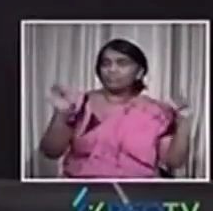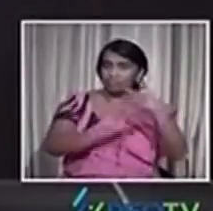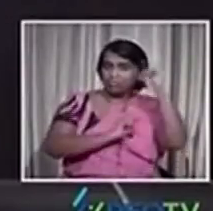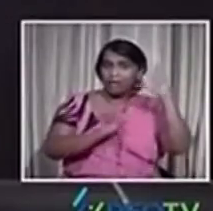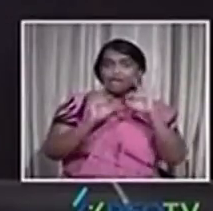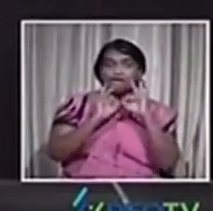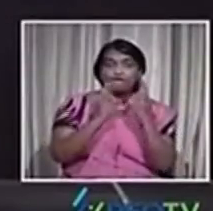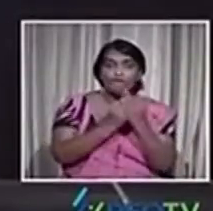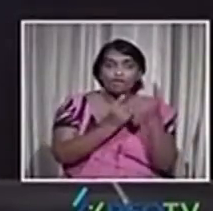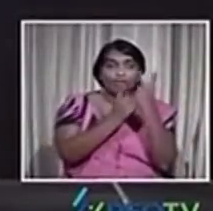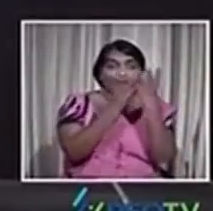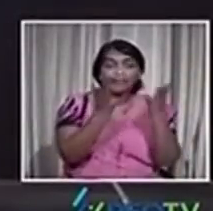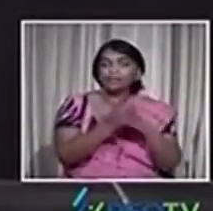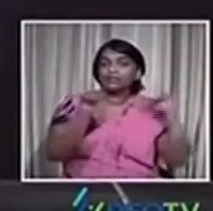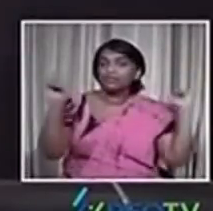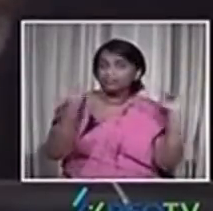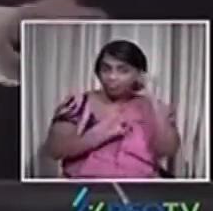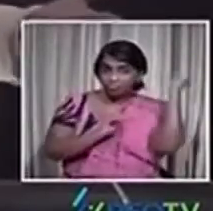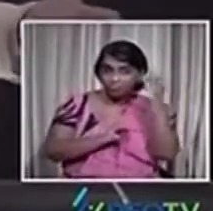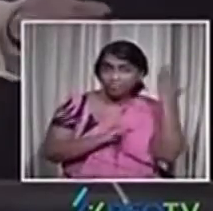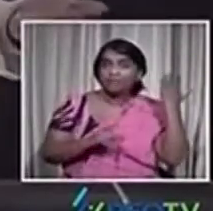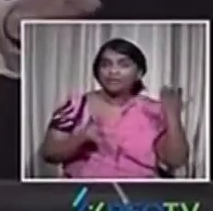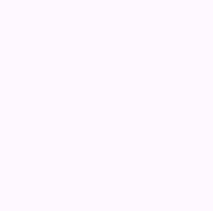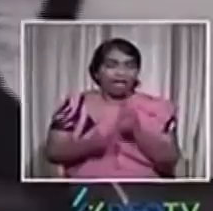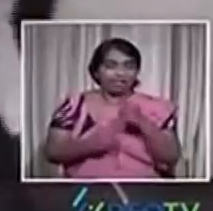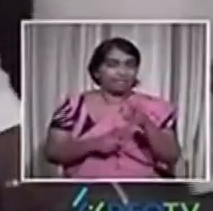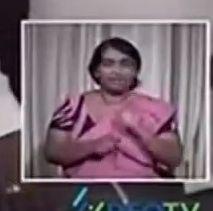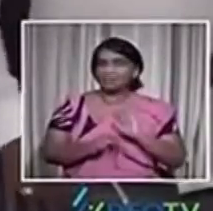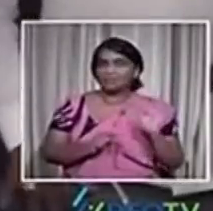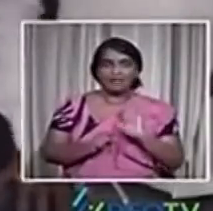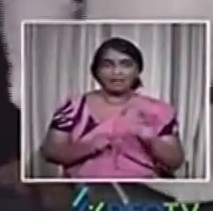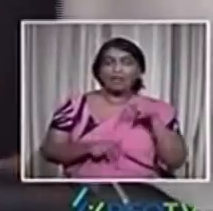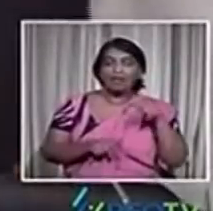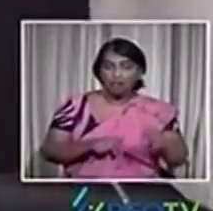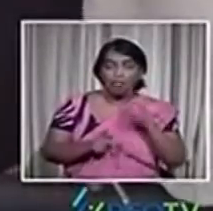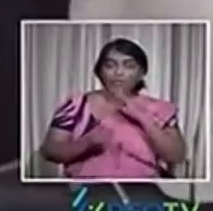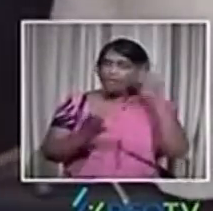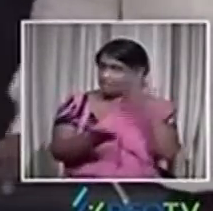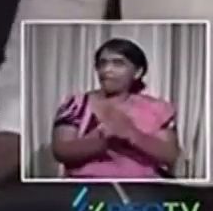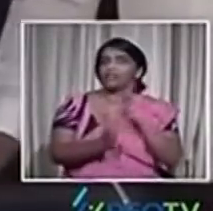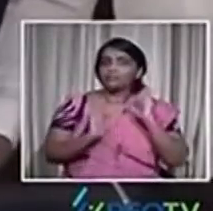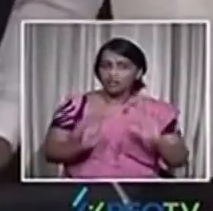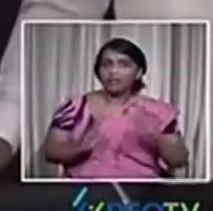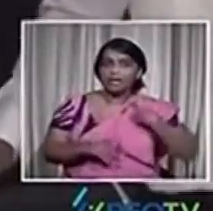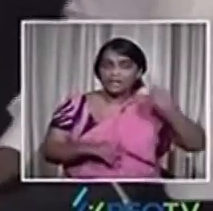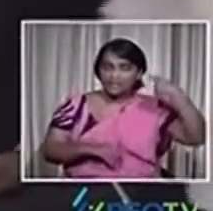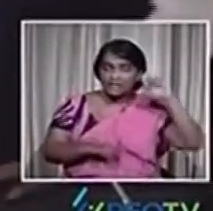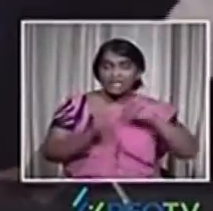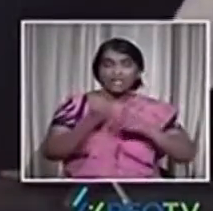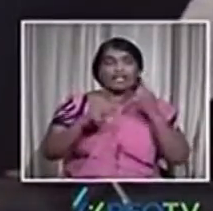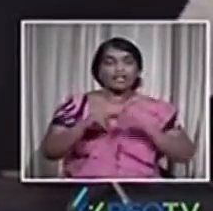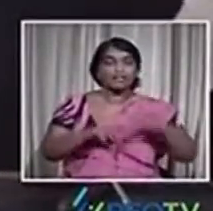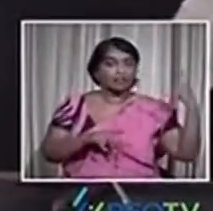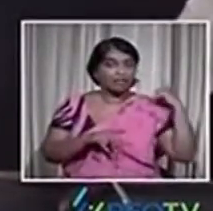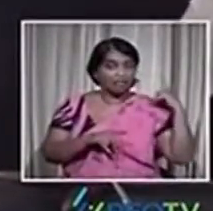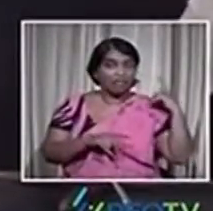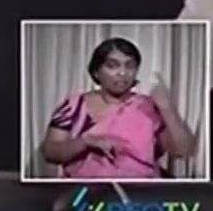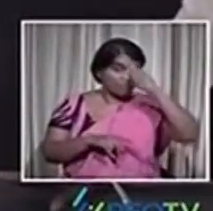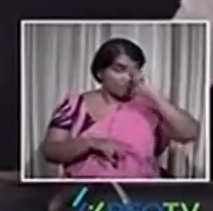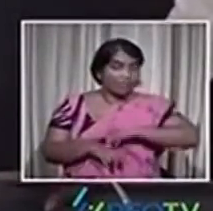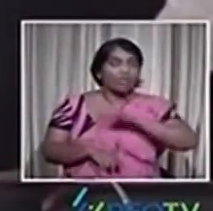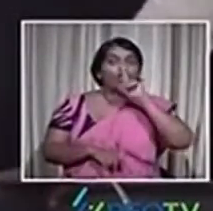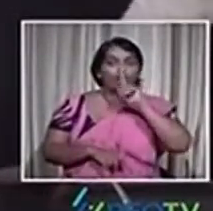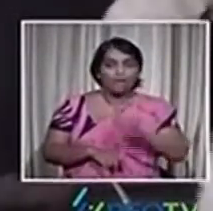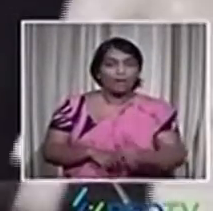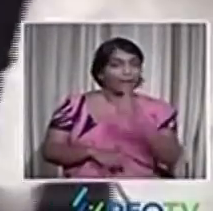We must speak about this. We must prevent them from fleeing. Yesterday, Field Marshal Sarath Fonseca said, "We won't allow anyone to escape." Many are